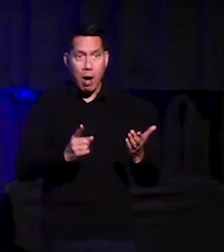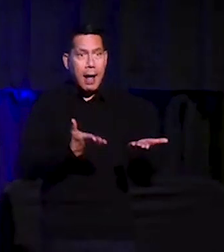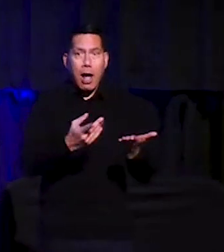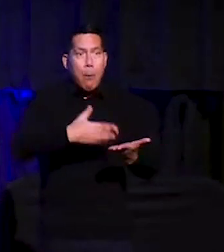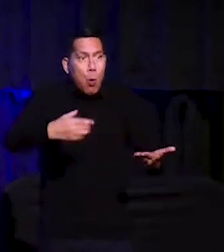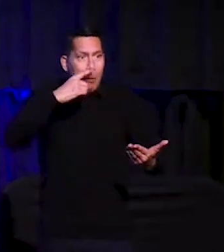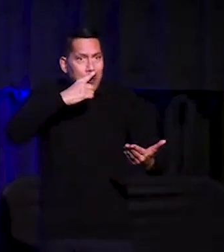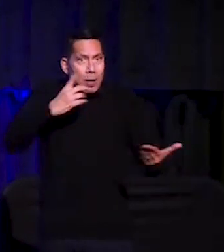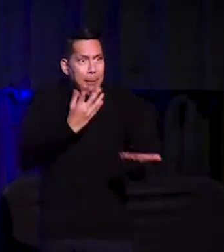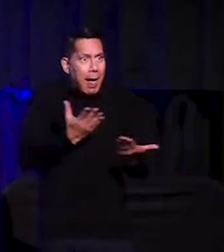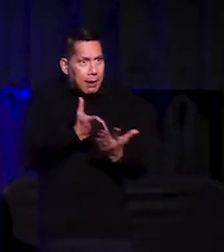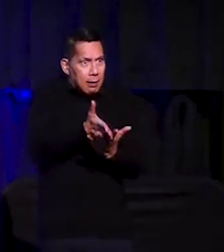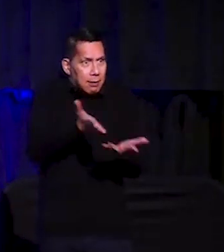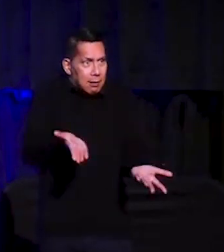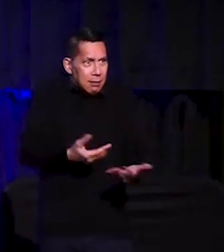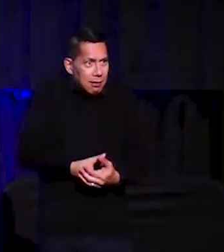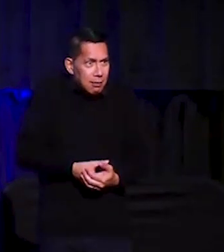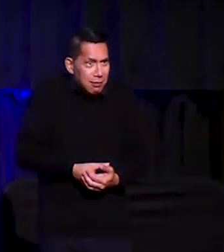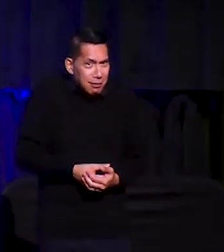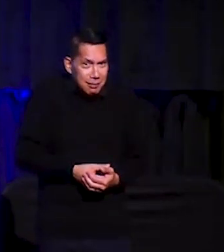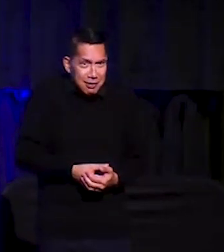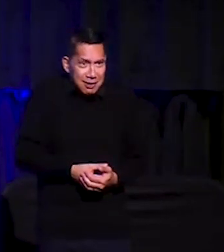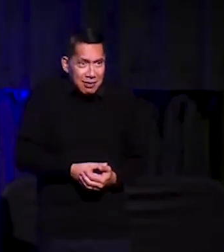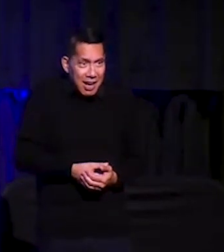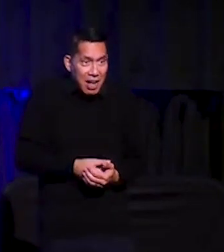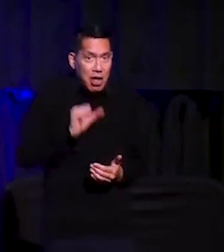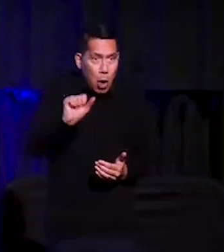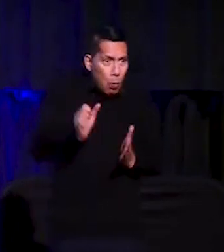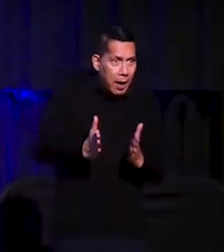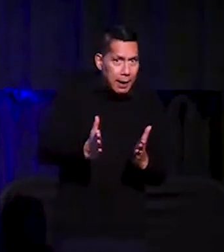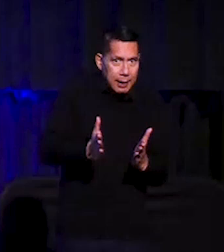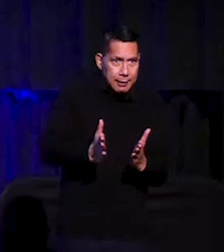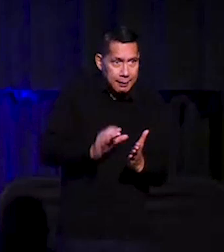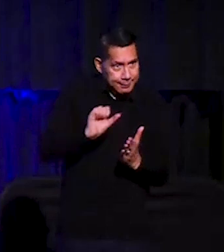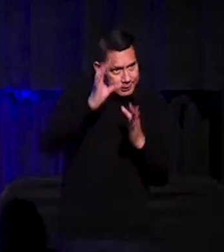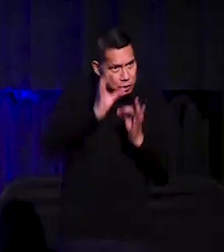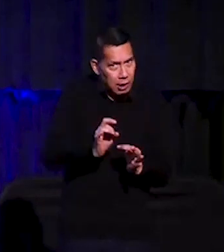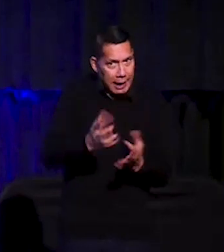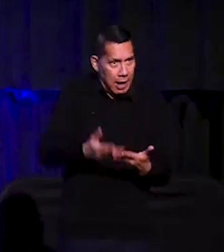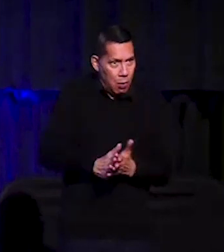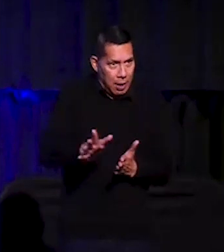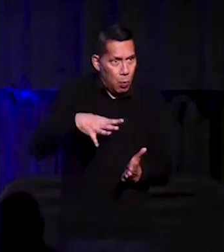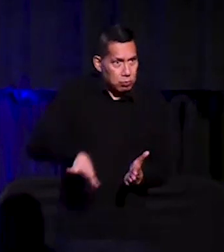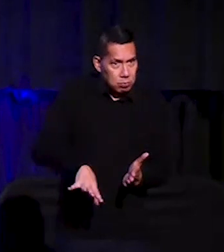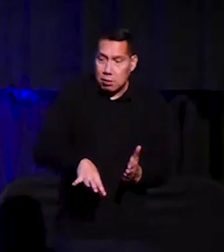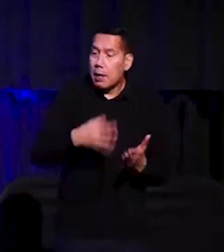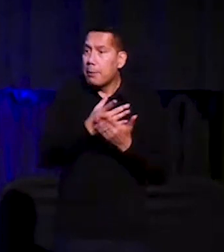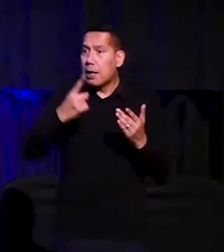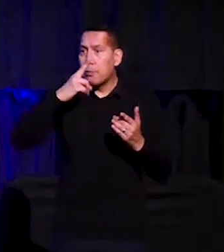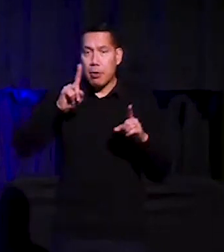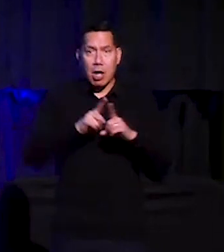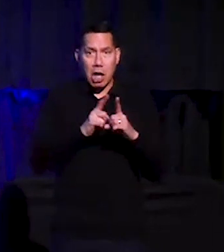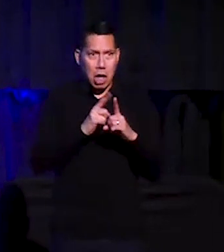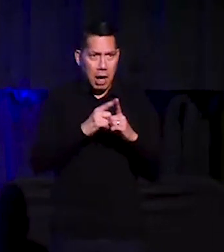to play and play on their own terms, however they want it, or search, letting people to search